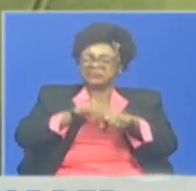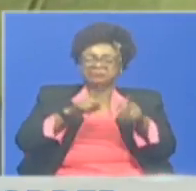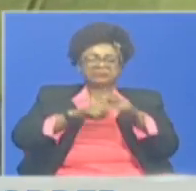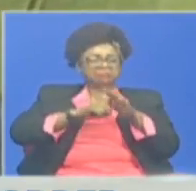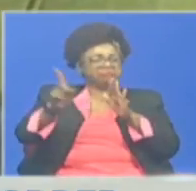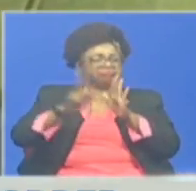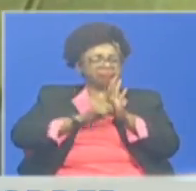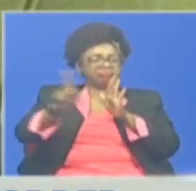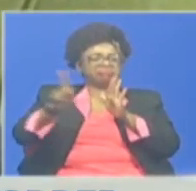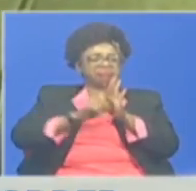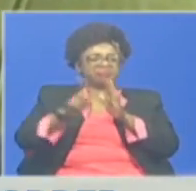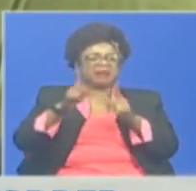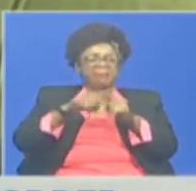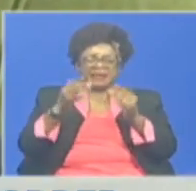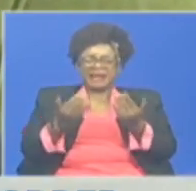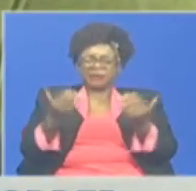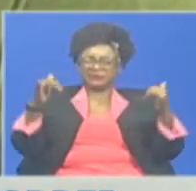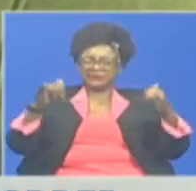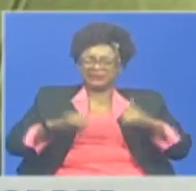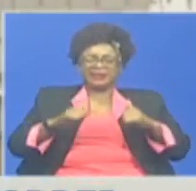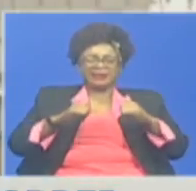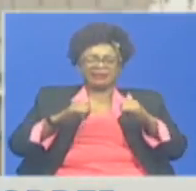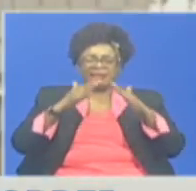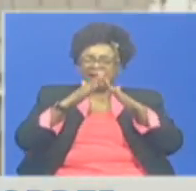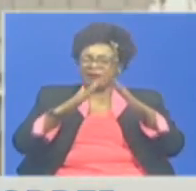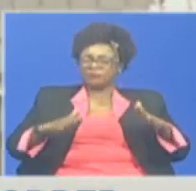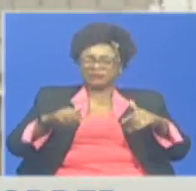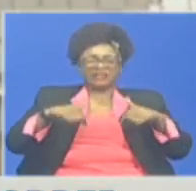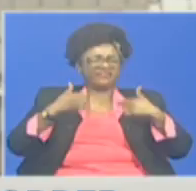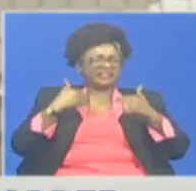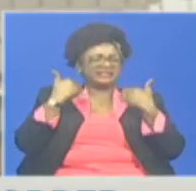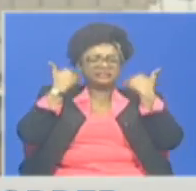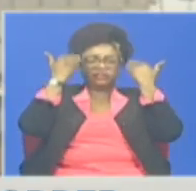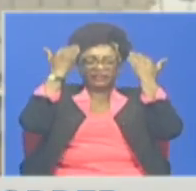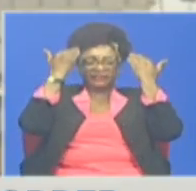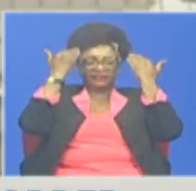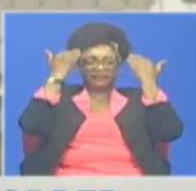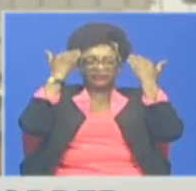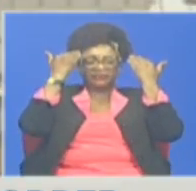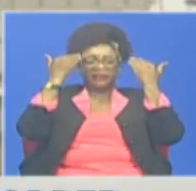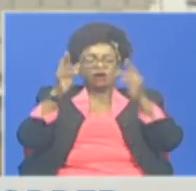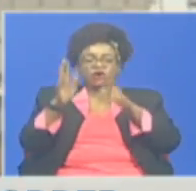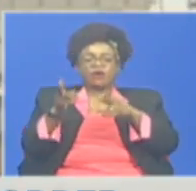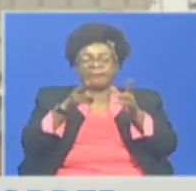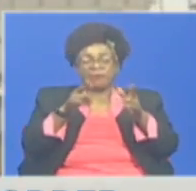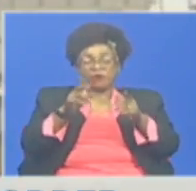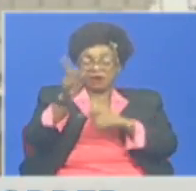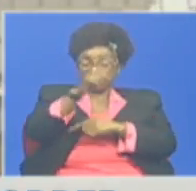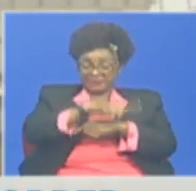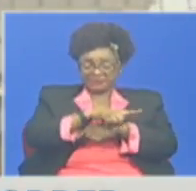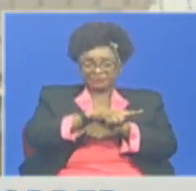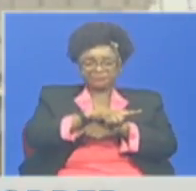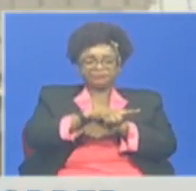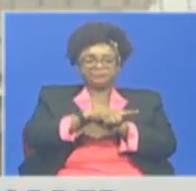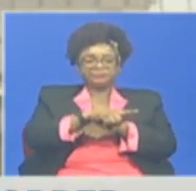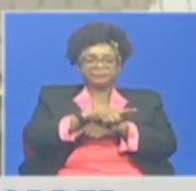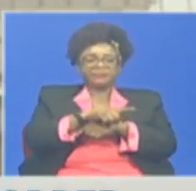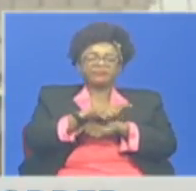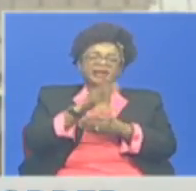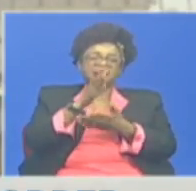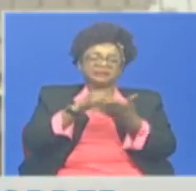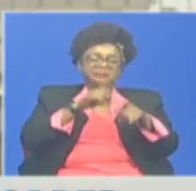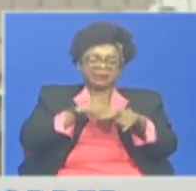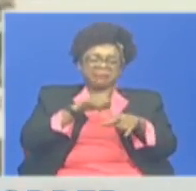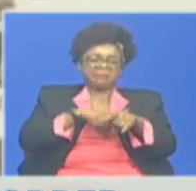nimekaa kwa nyumba naona kama ni stress. On any other day pre-COVID-19, Sam would be found in Western